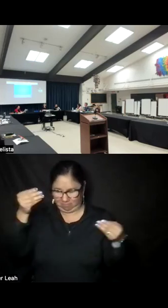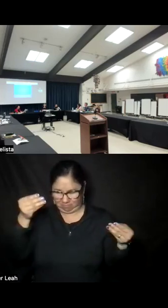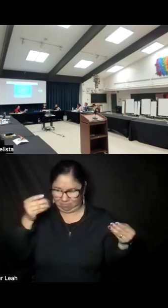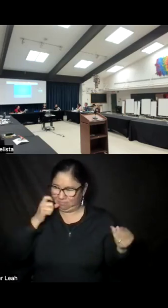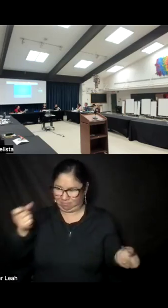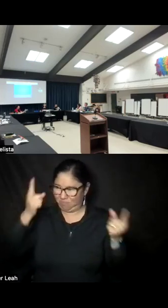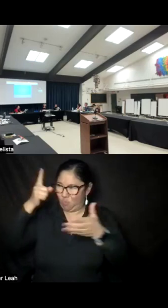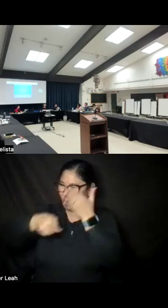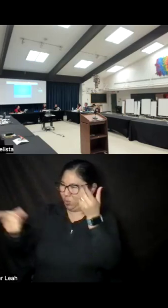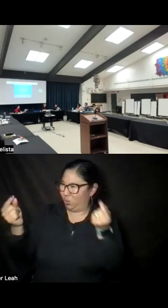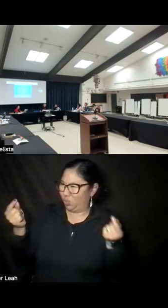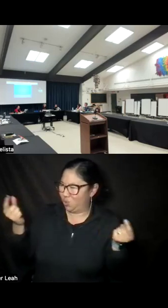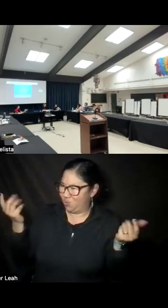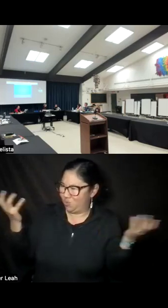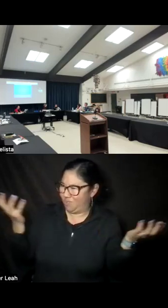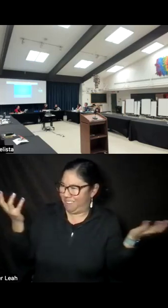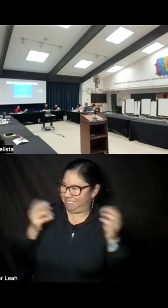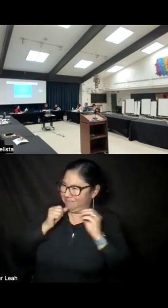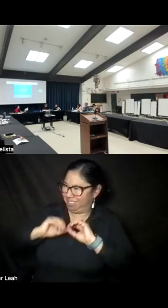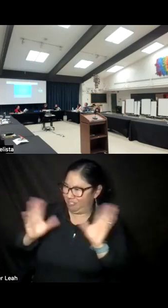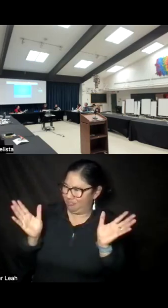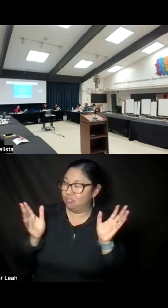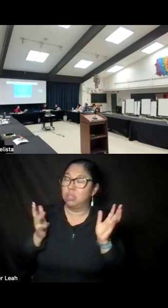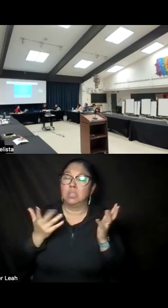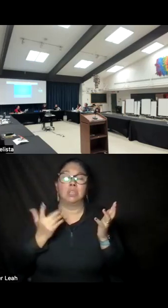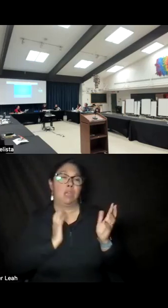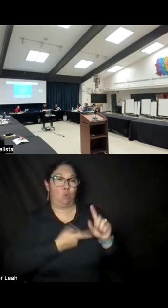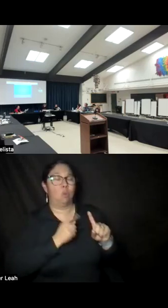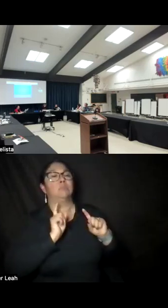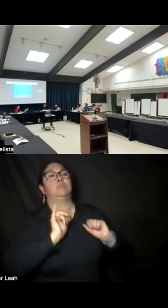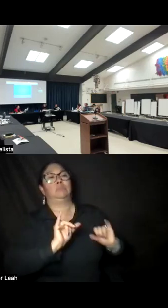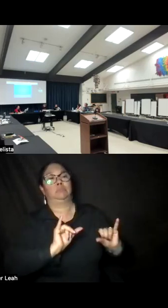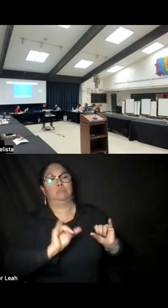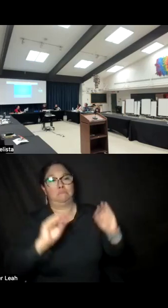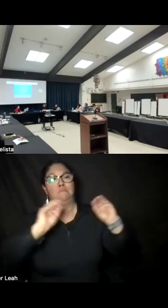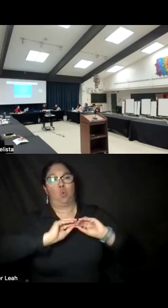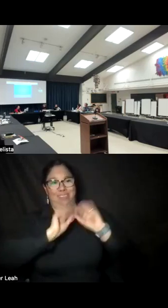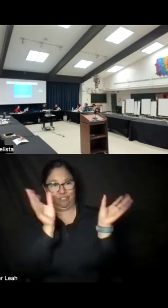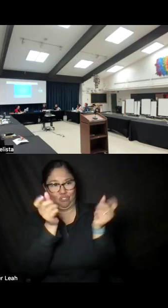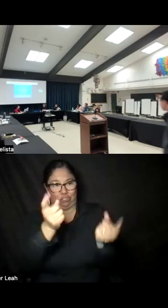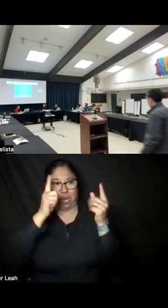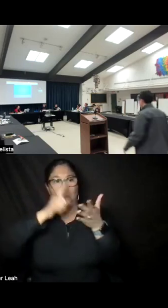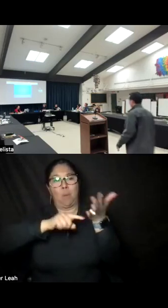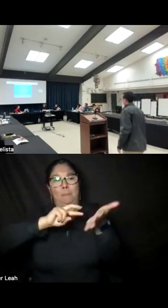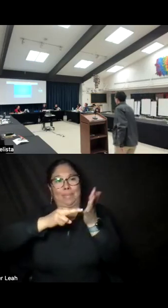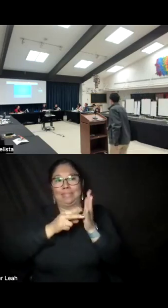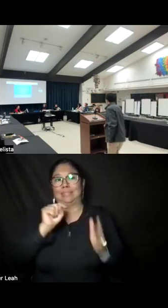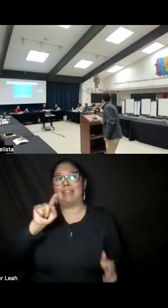do, and a more clear understanding of what Title I funds, what is